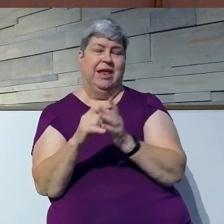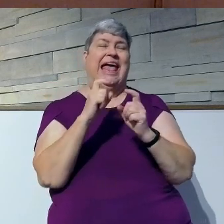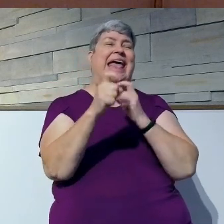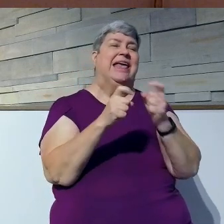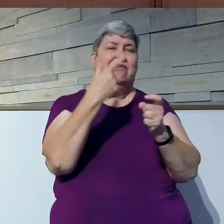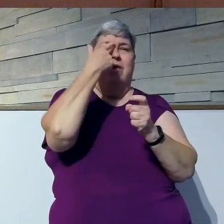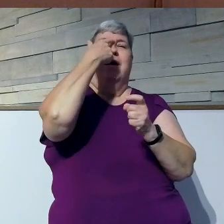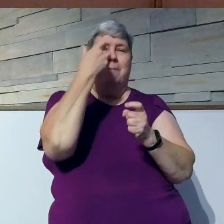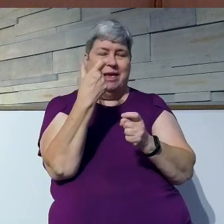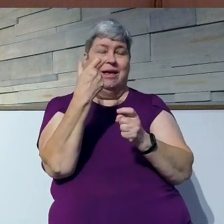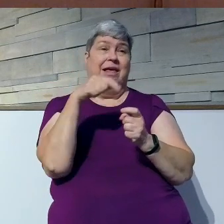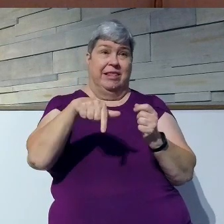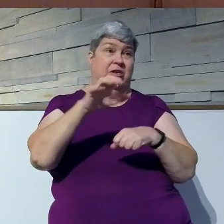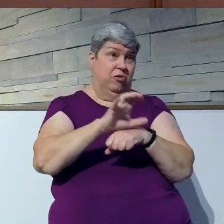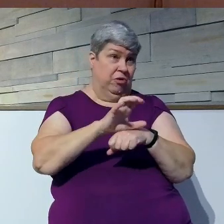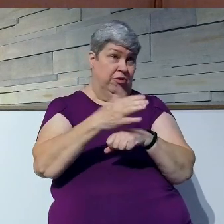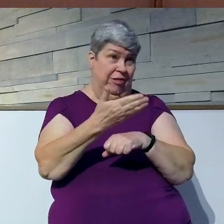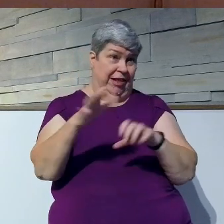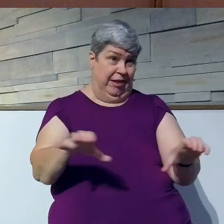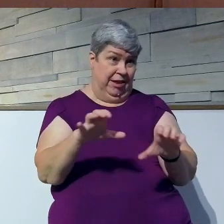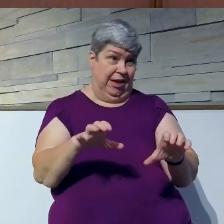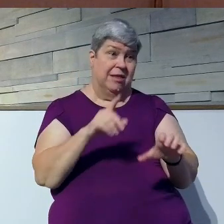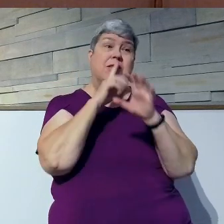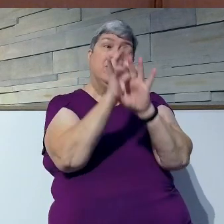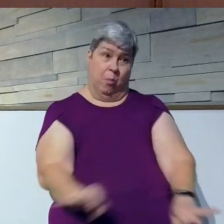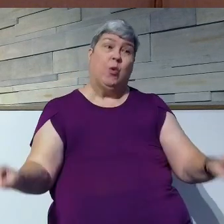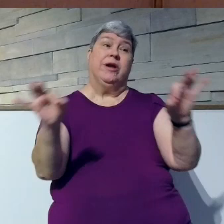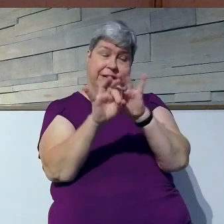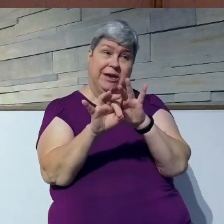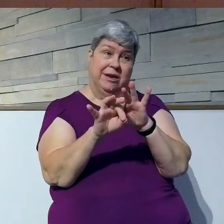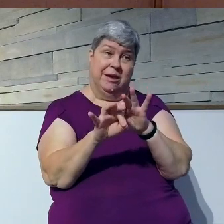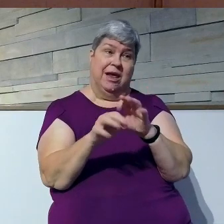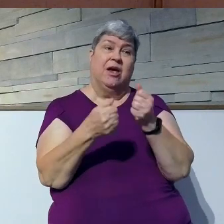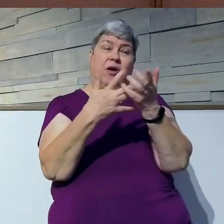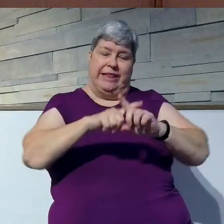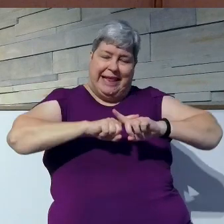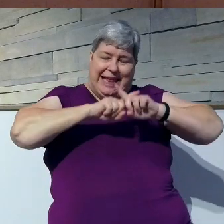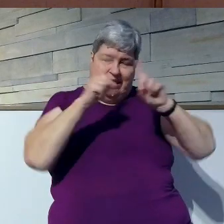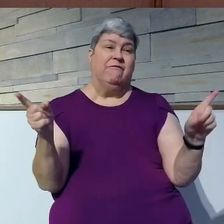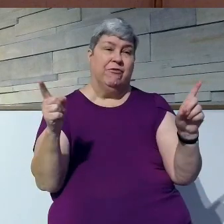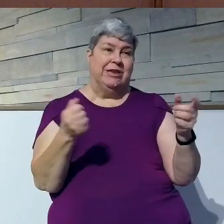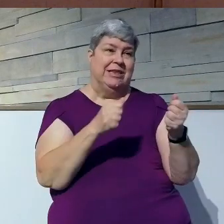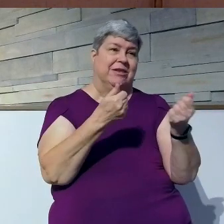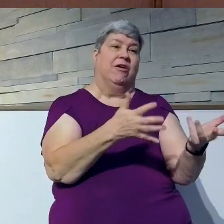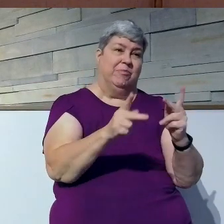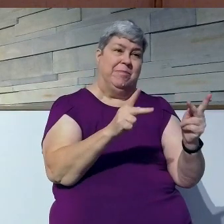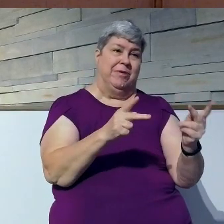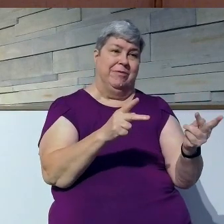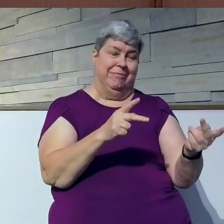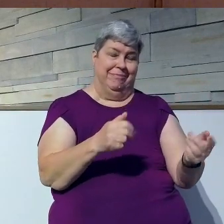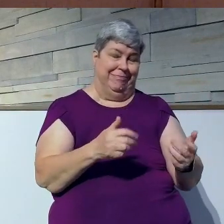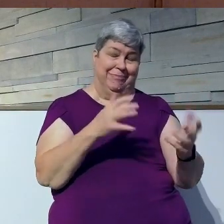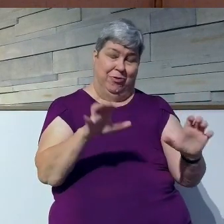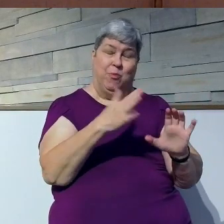Give because what this church does matters. It makes a difference. And I've seen God use what this